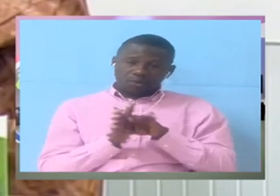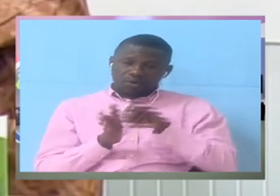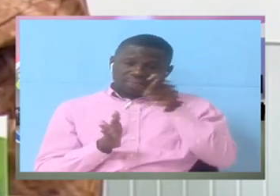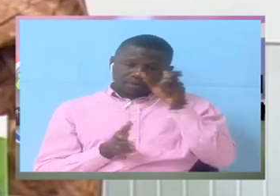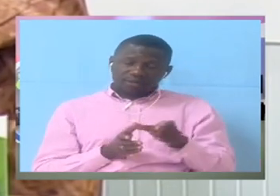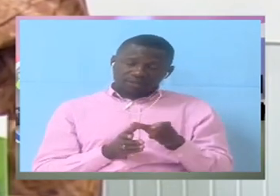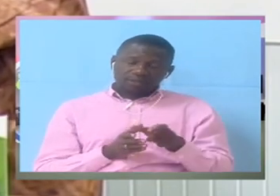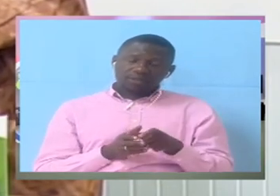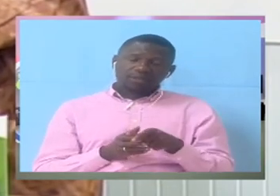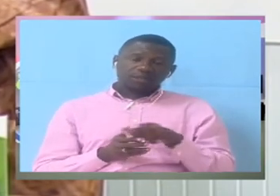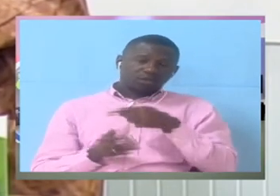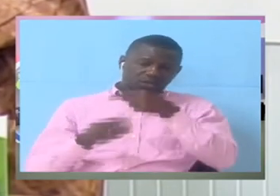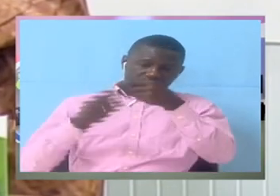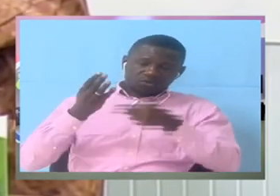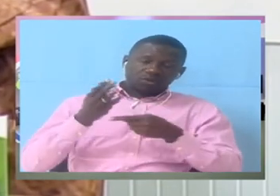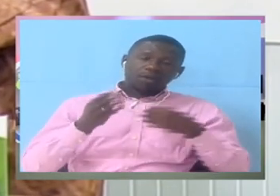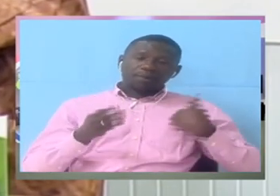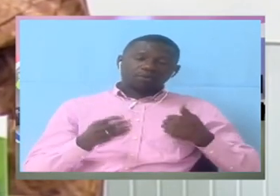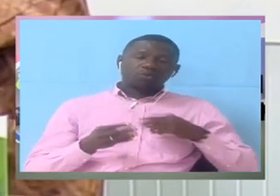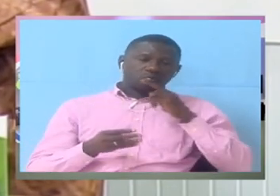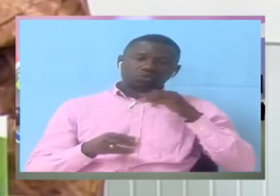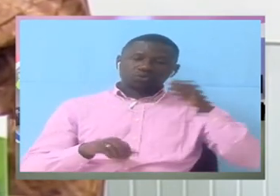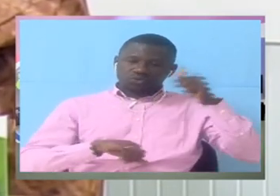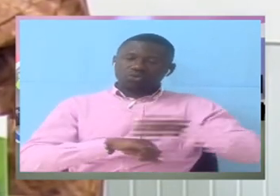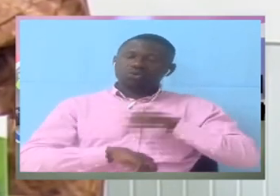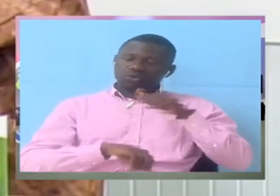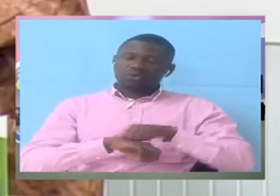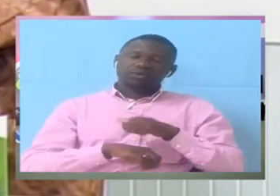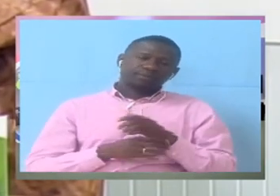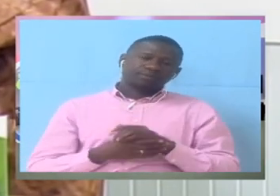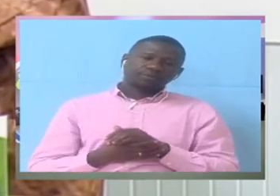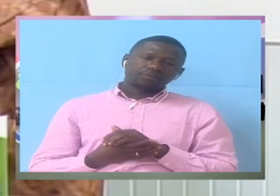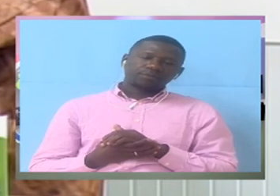These were his torturers.